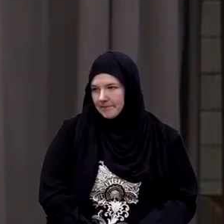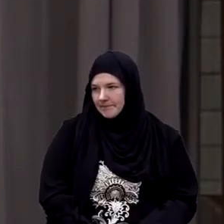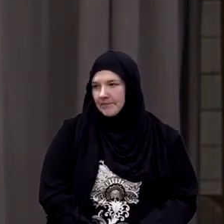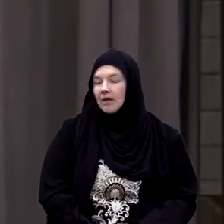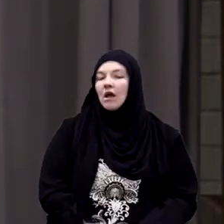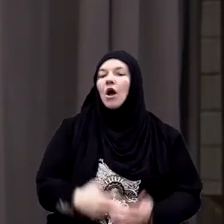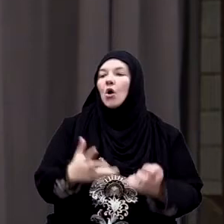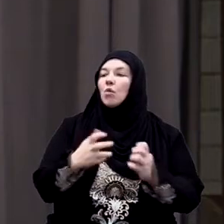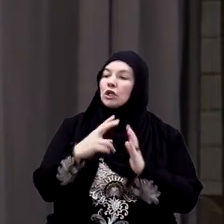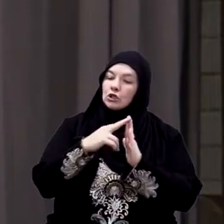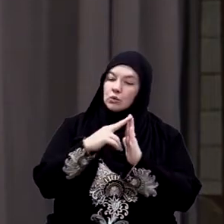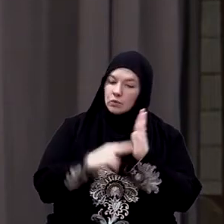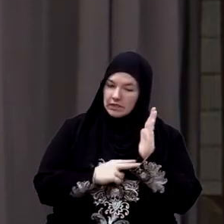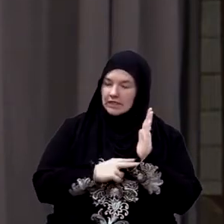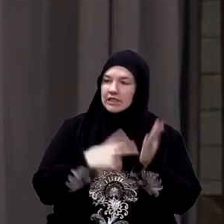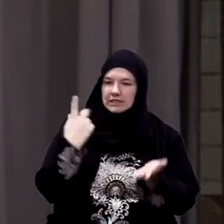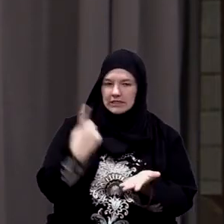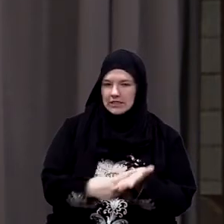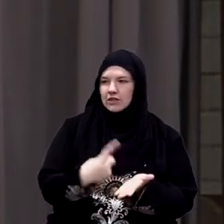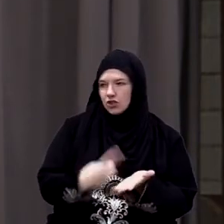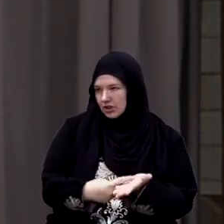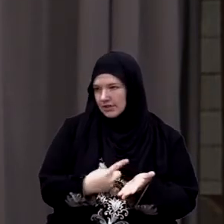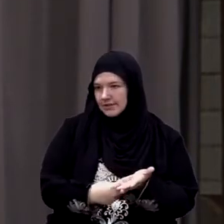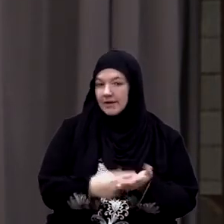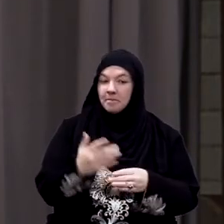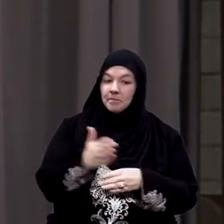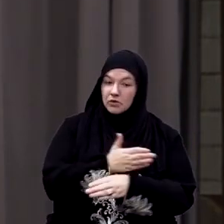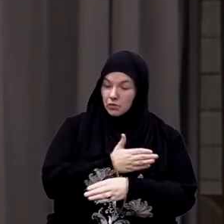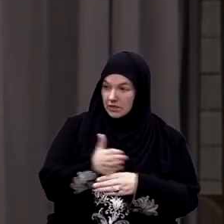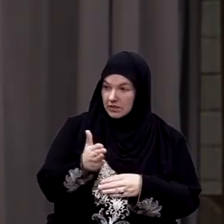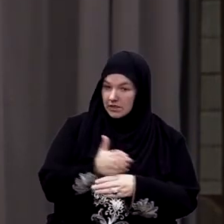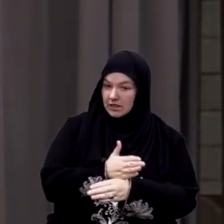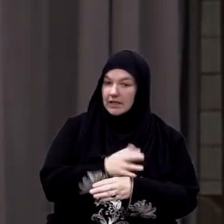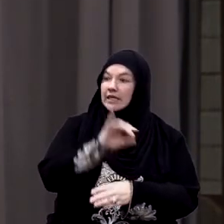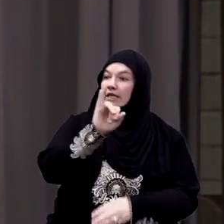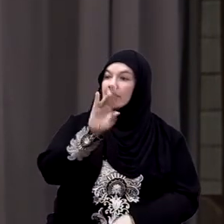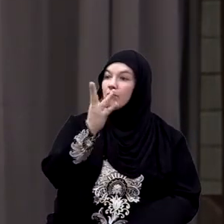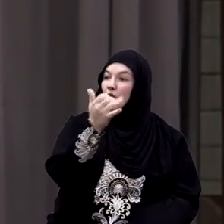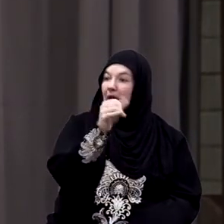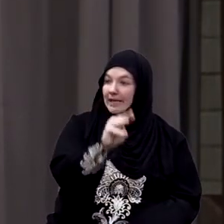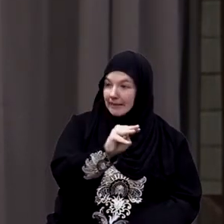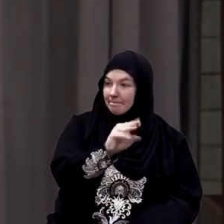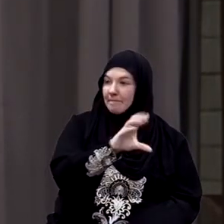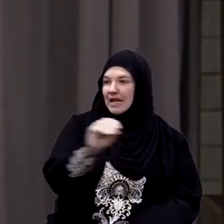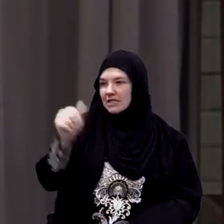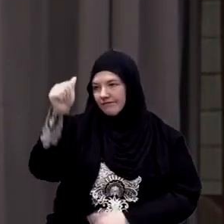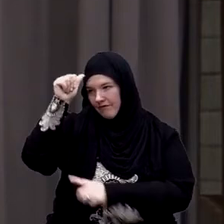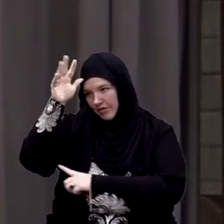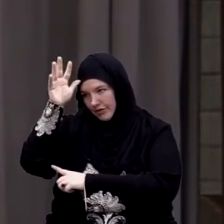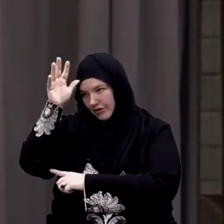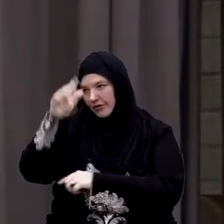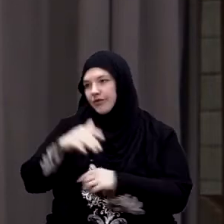And I want you to read the discussion between Ibrahim and his father.